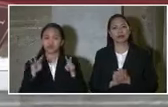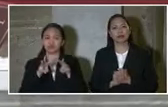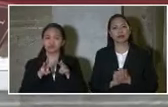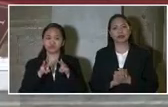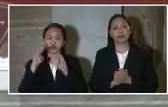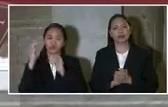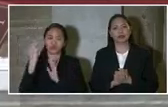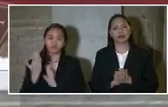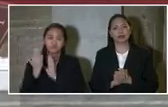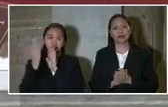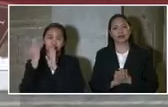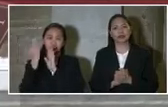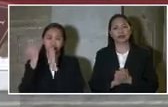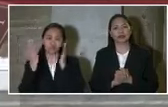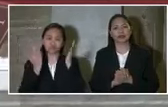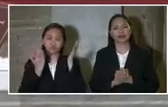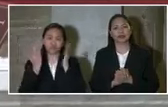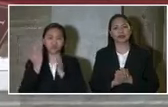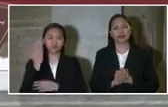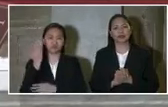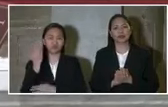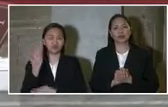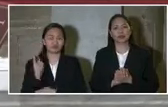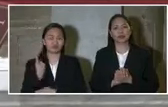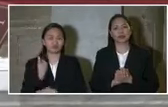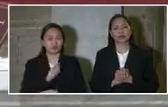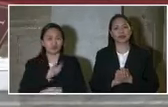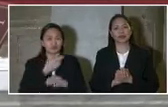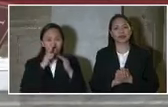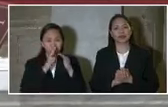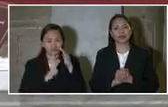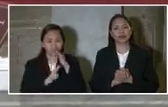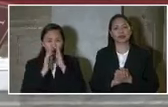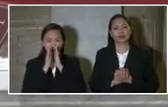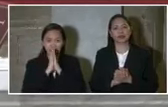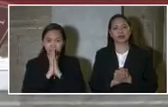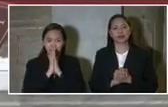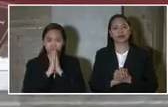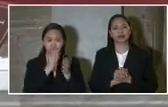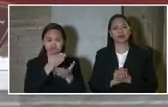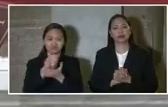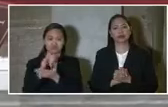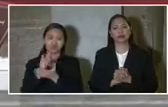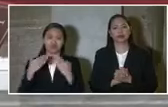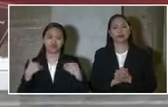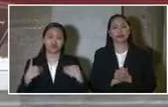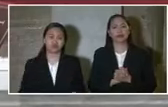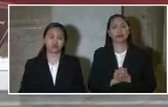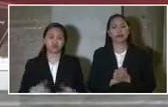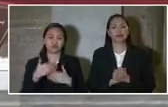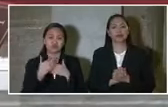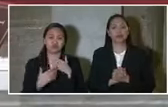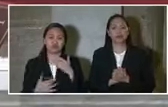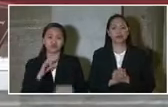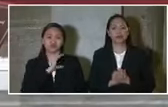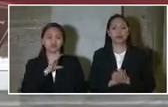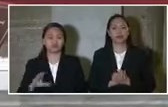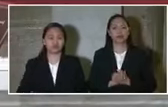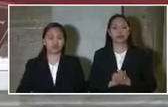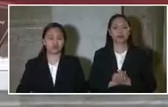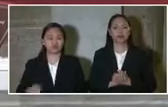to be in your presence and minister to you. Humbly we pray that partaking of the body and blood of